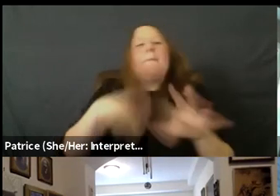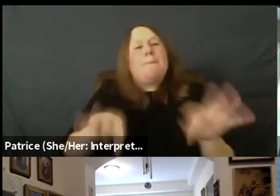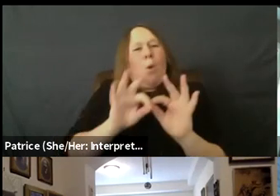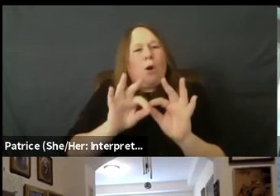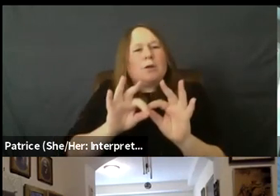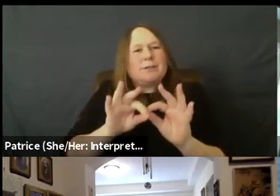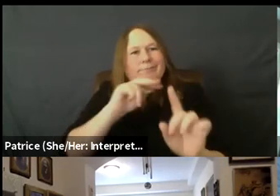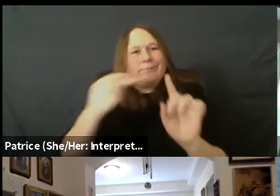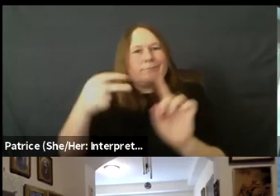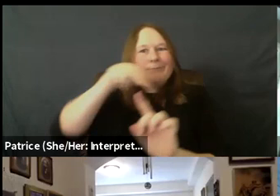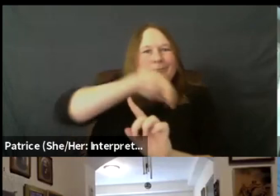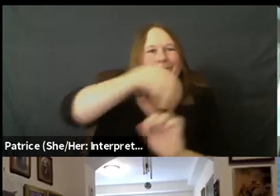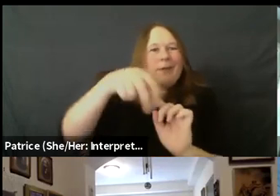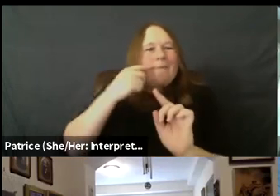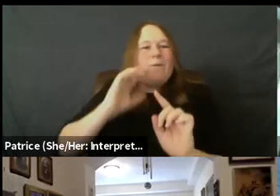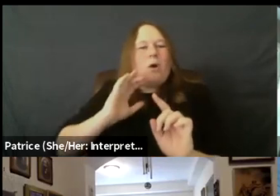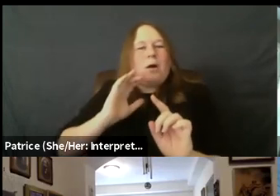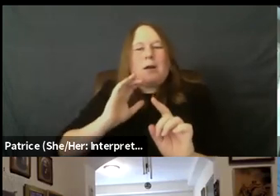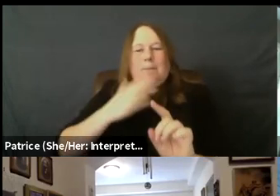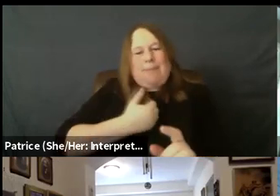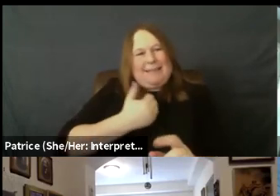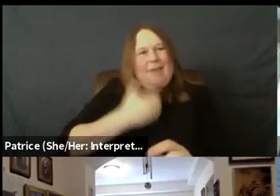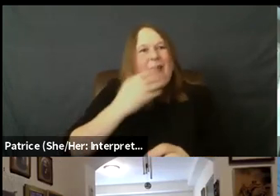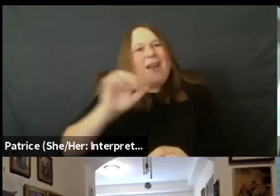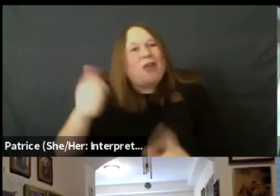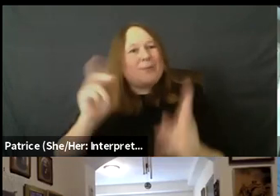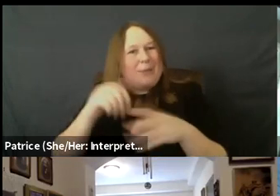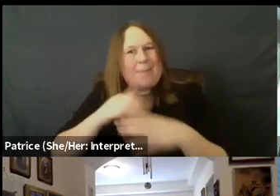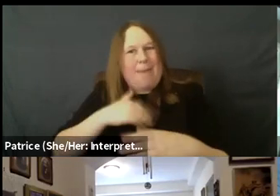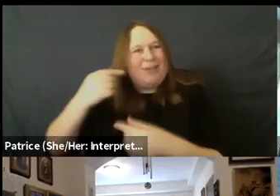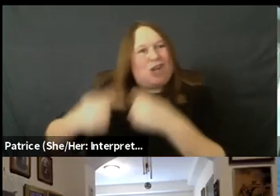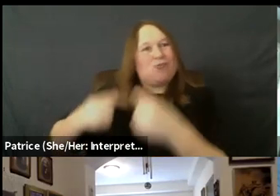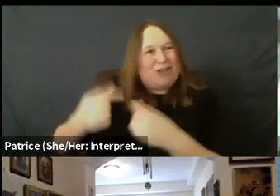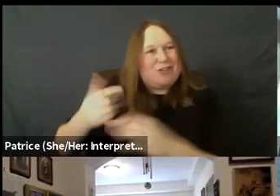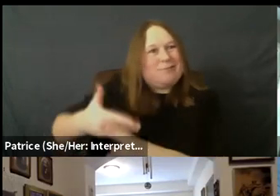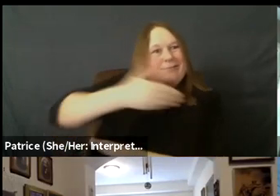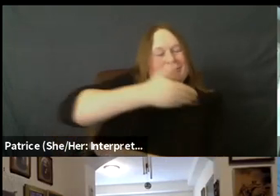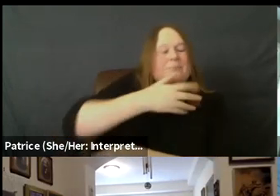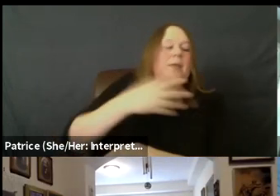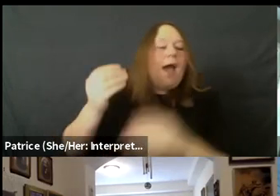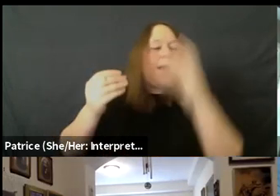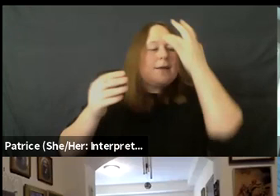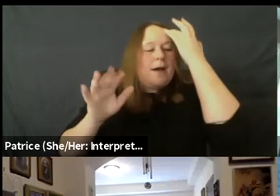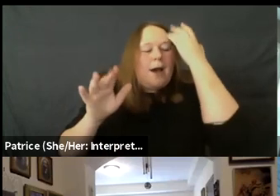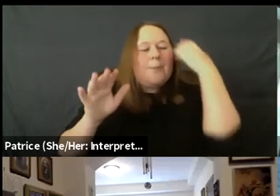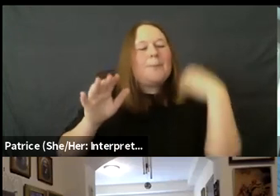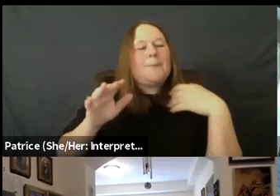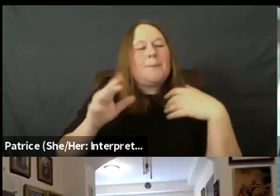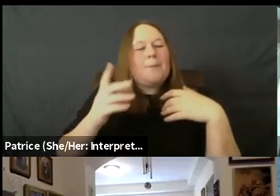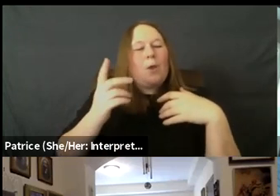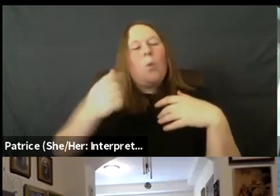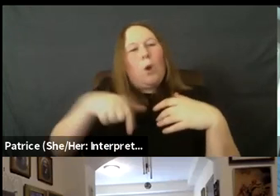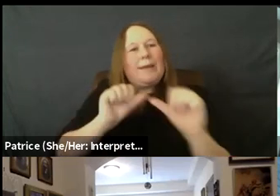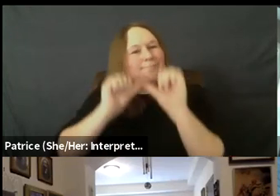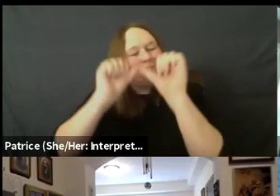important aspects for myself and other people in my generation. And what we continued